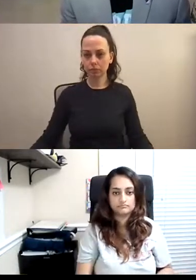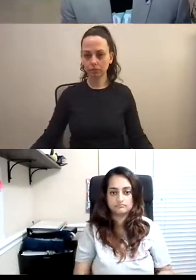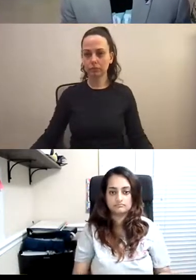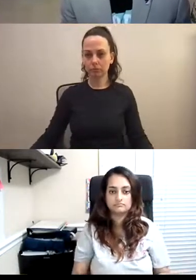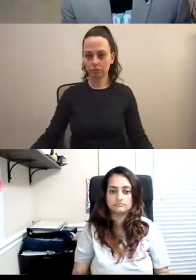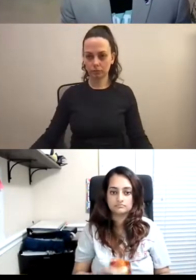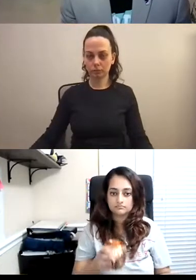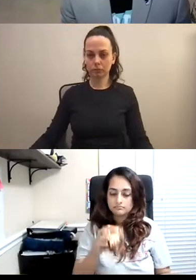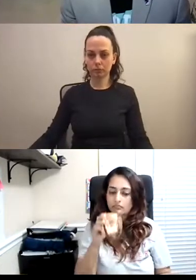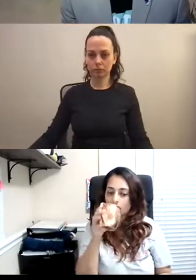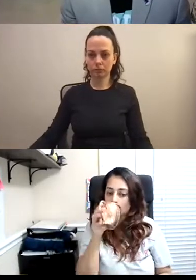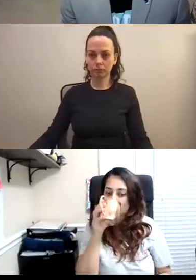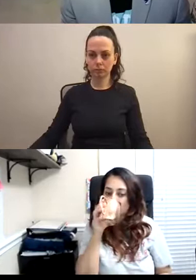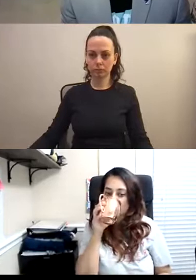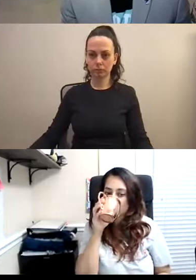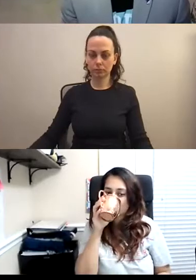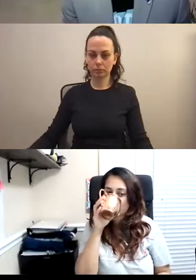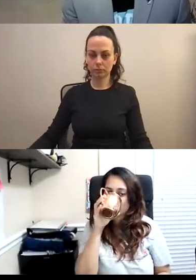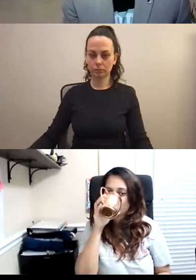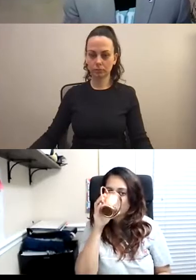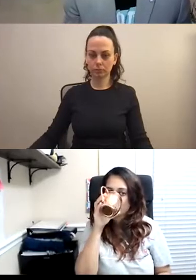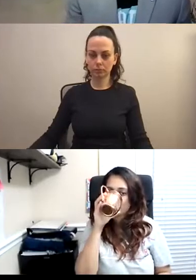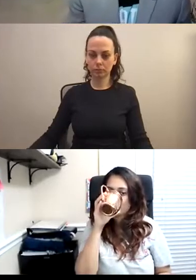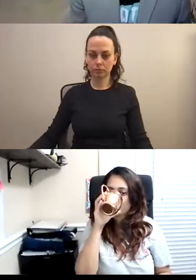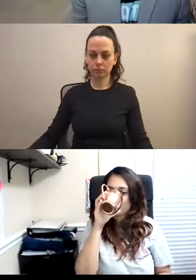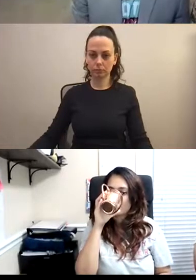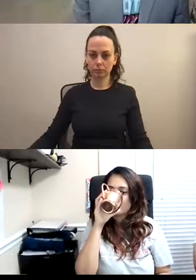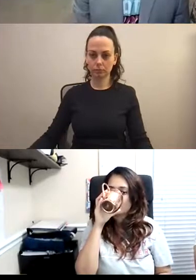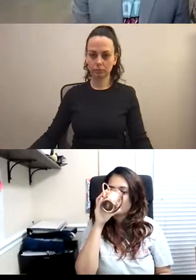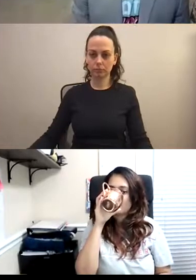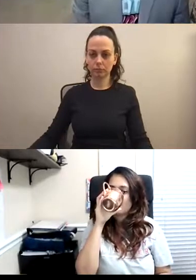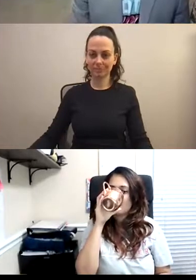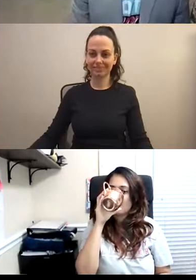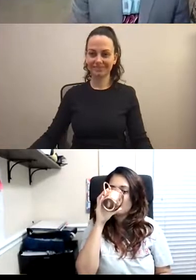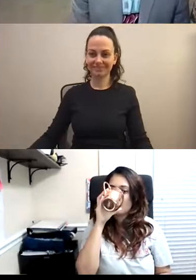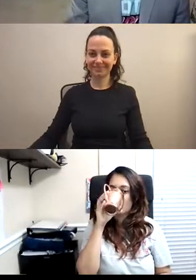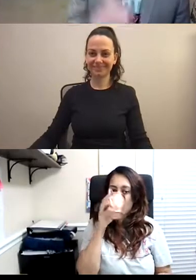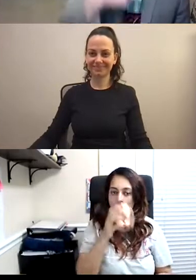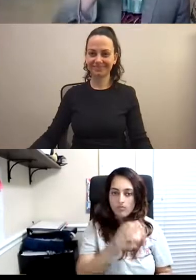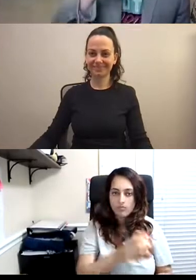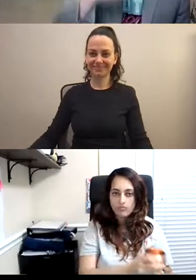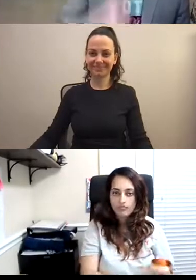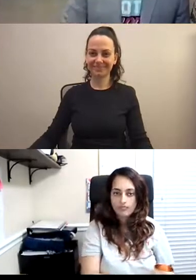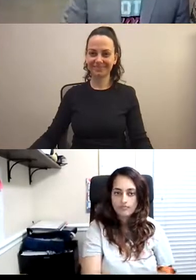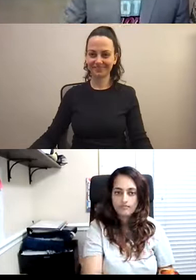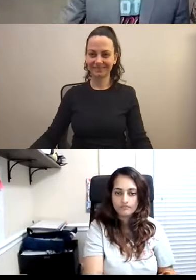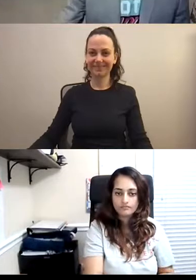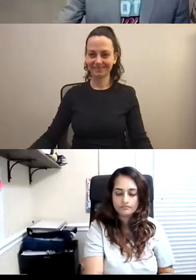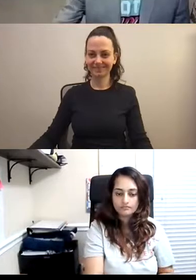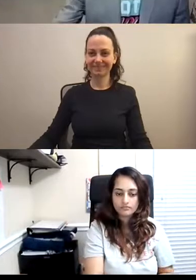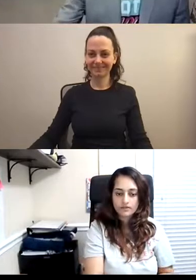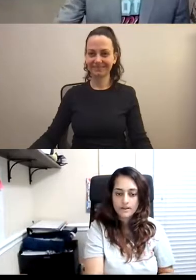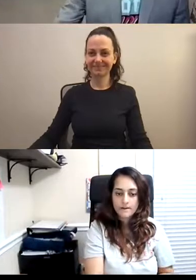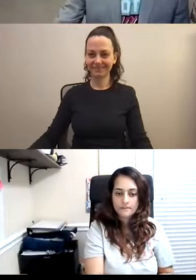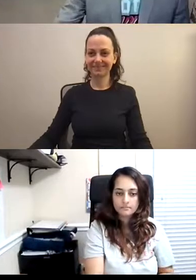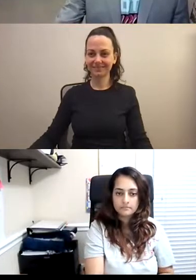funny story, I actually met my fiance on Plenty of Fish. He's in a wheelchair,